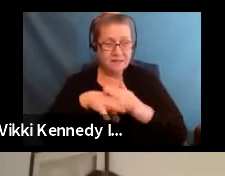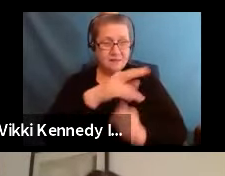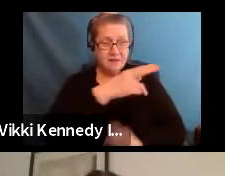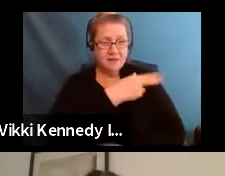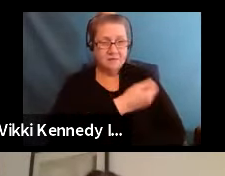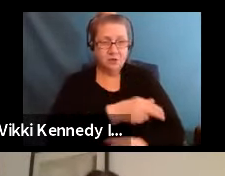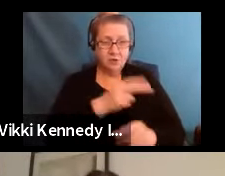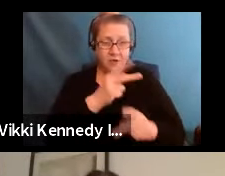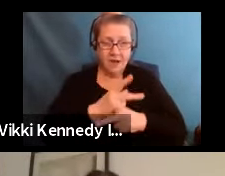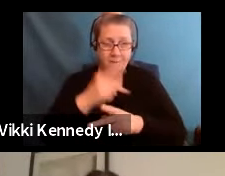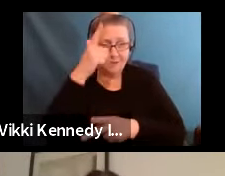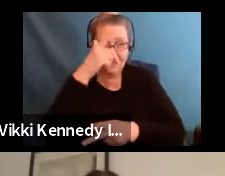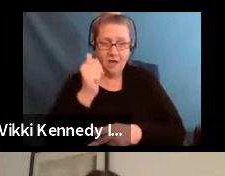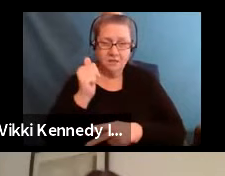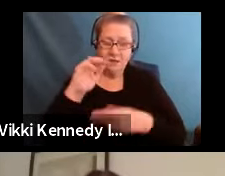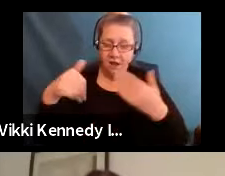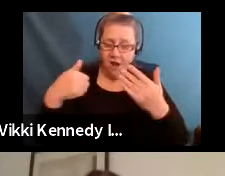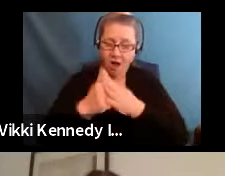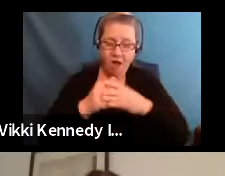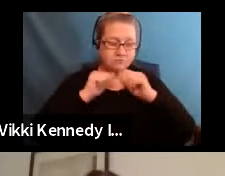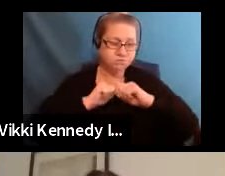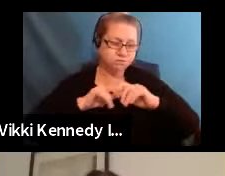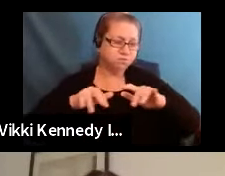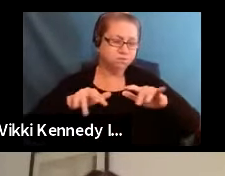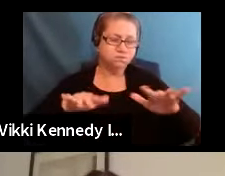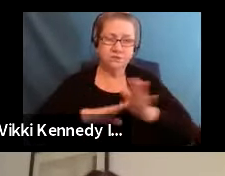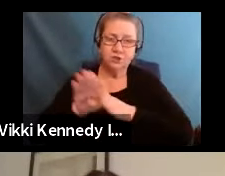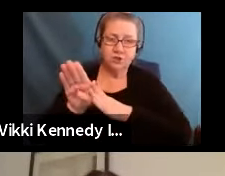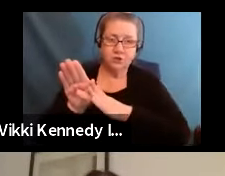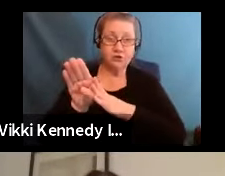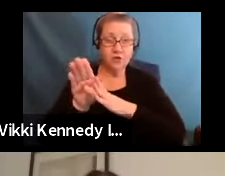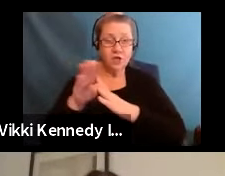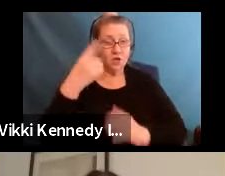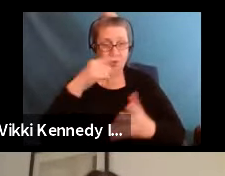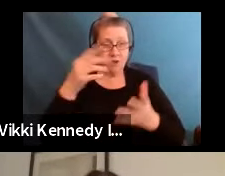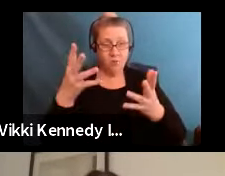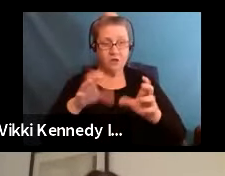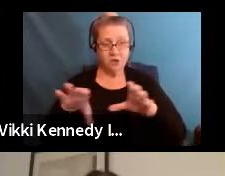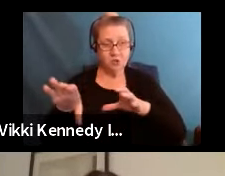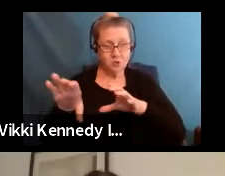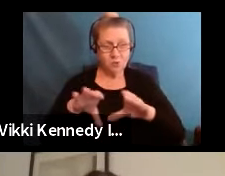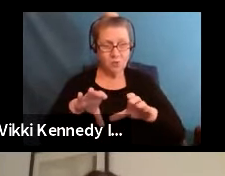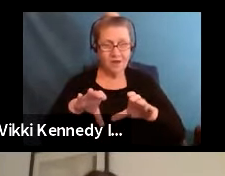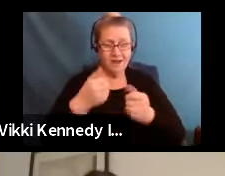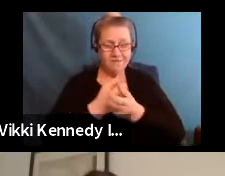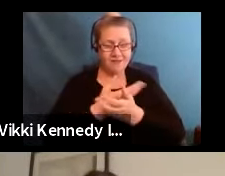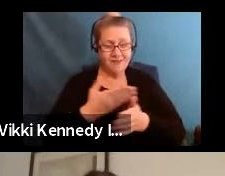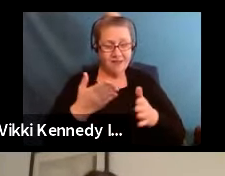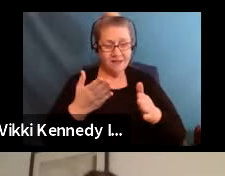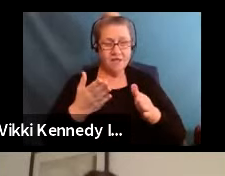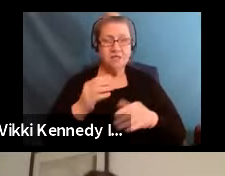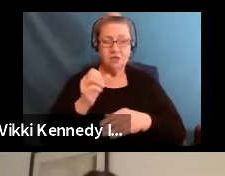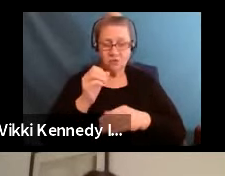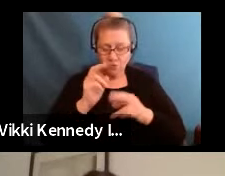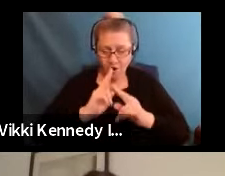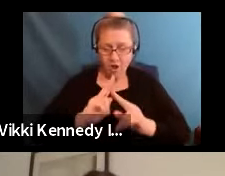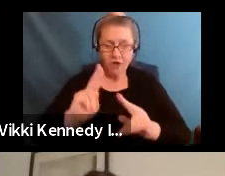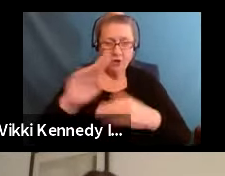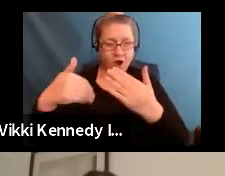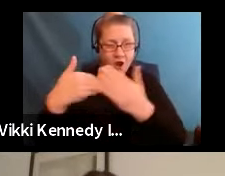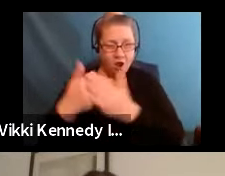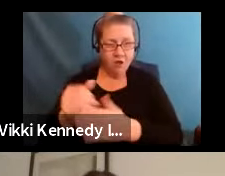really important area. And we want to do it in a way that honors all the hard work that's already been done, the development